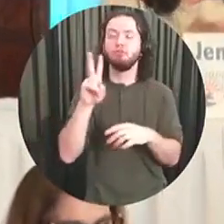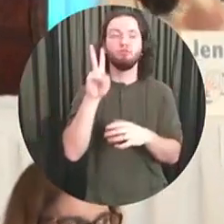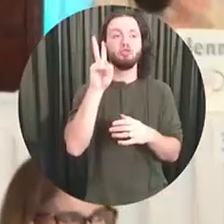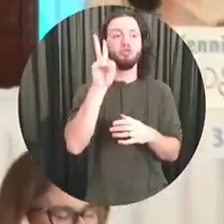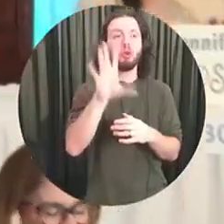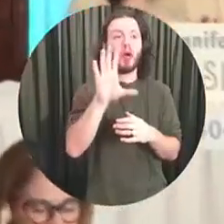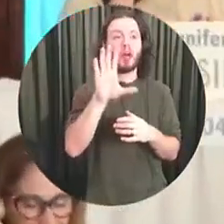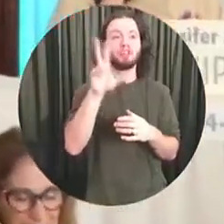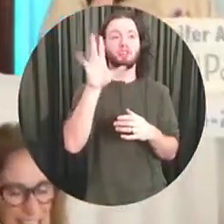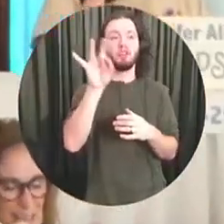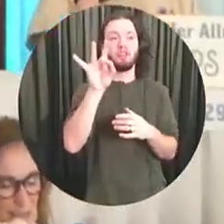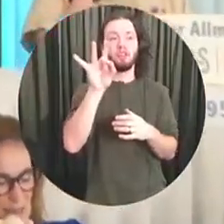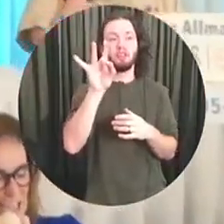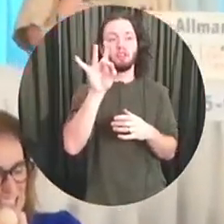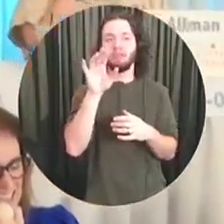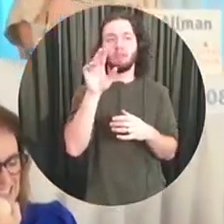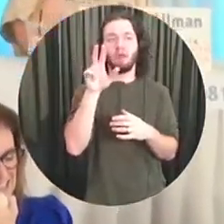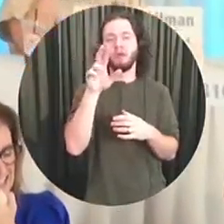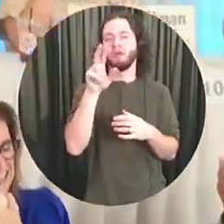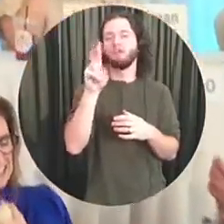Oh. Wow.